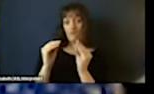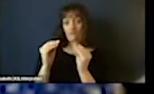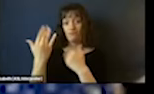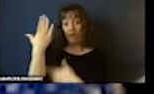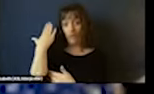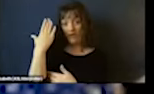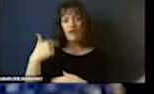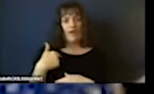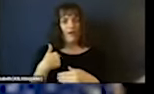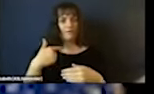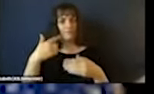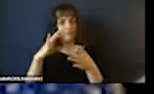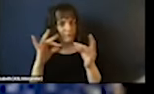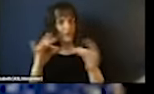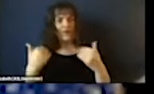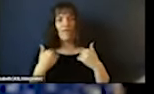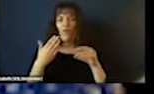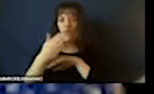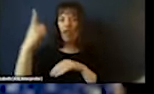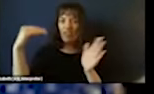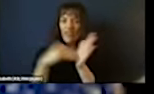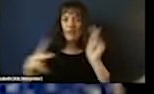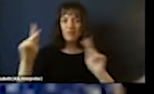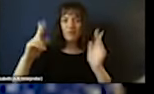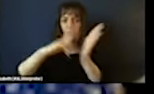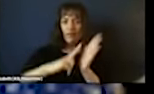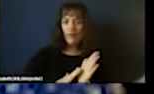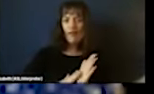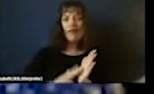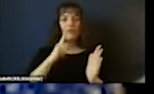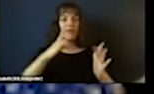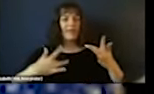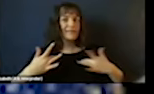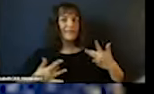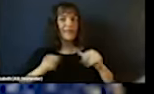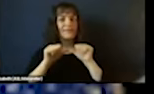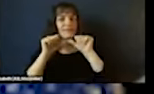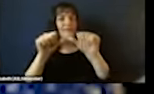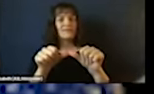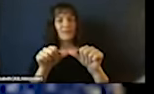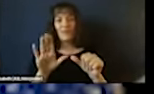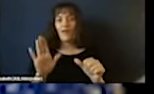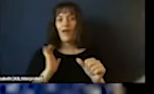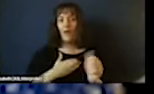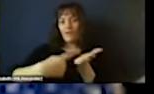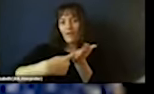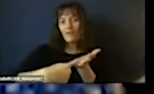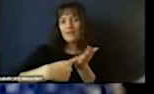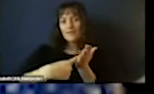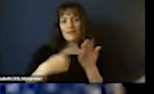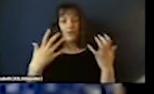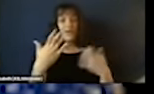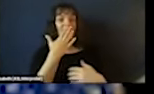and I'm so excited to continue our conversation. Many thanks to all of the wonderful speakers from this morning's session,